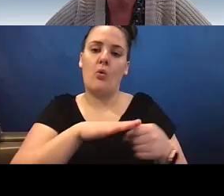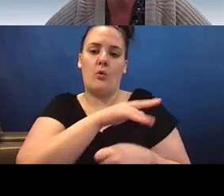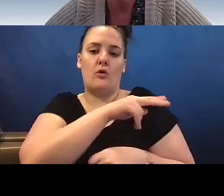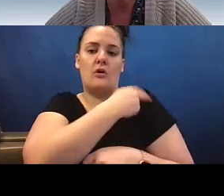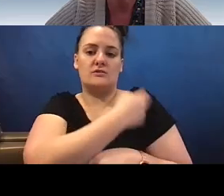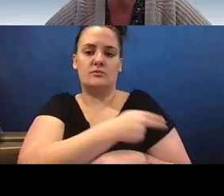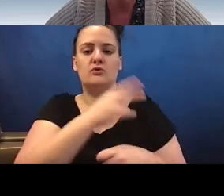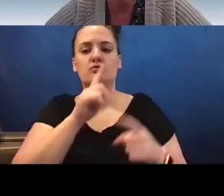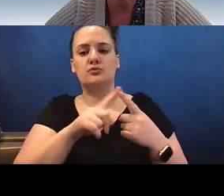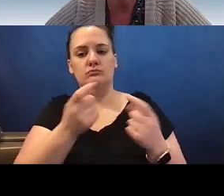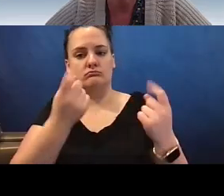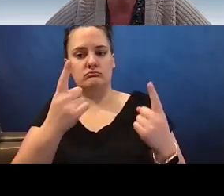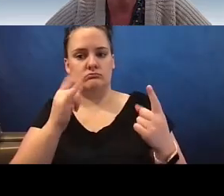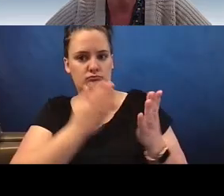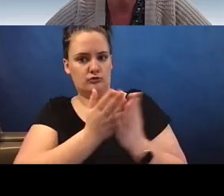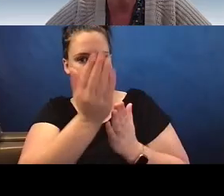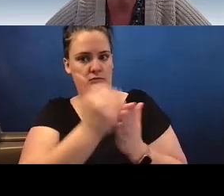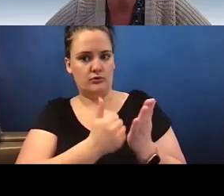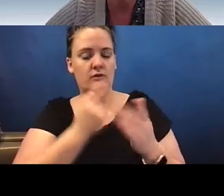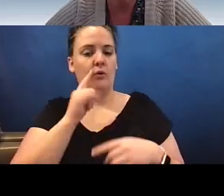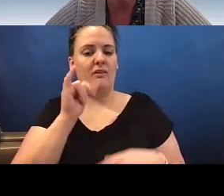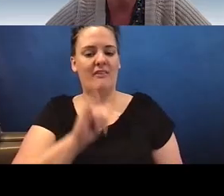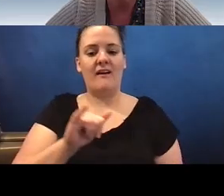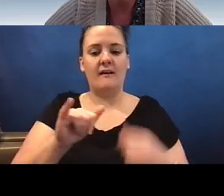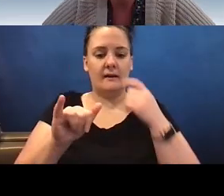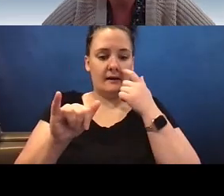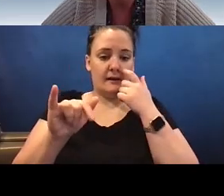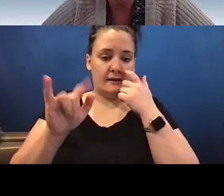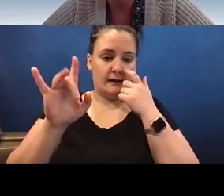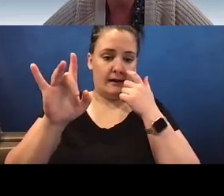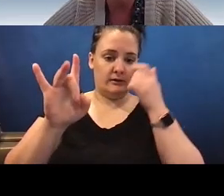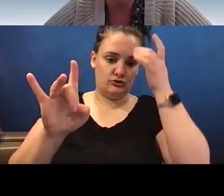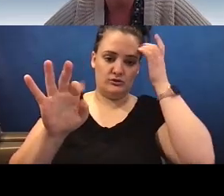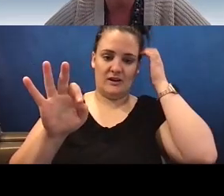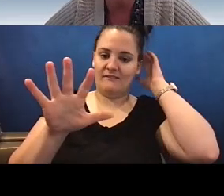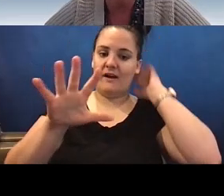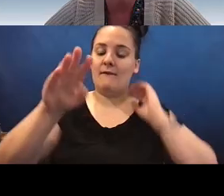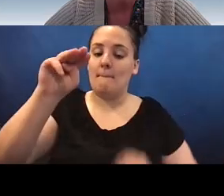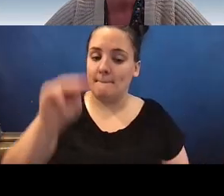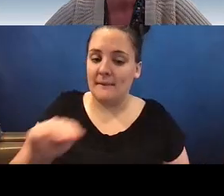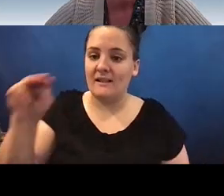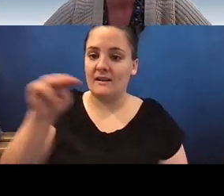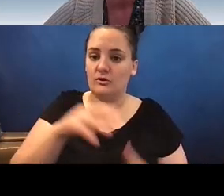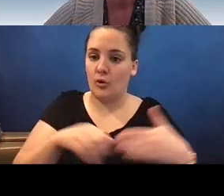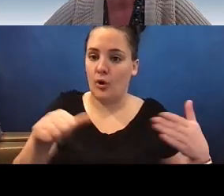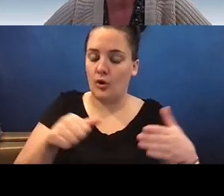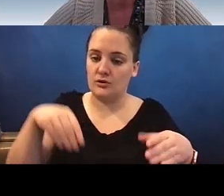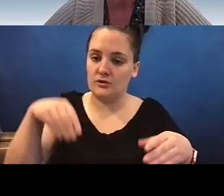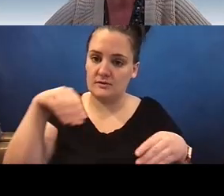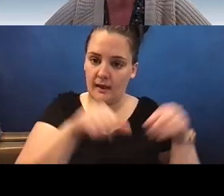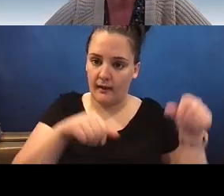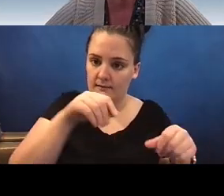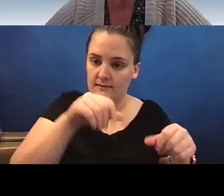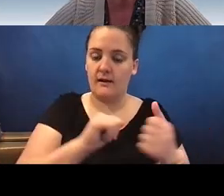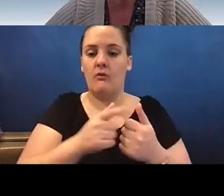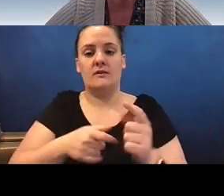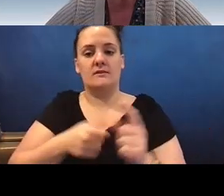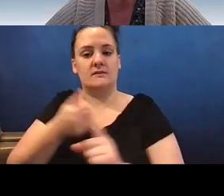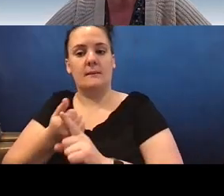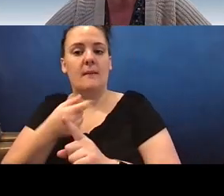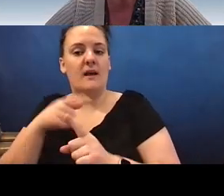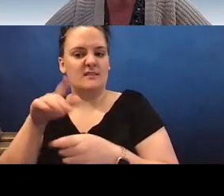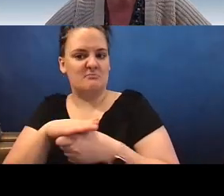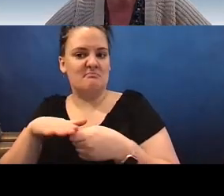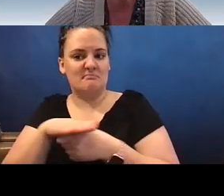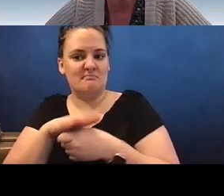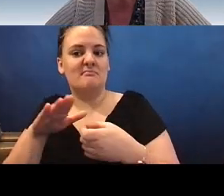this $895 million spend and learn more about how that spending is increasing providers in Colorado. As I mentioned,